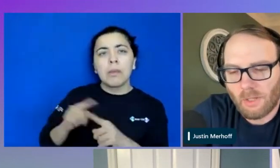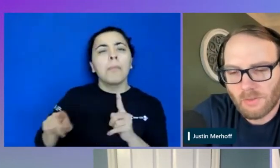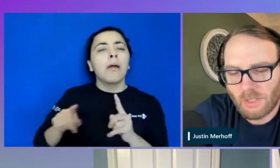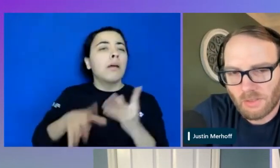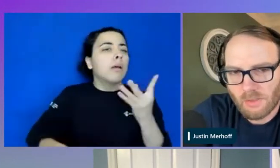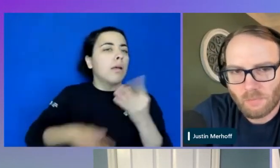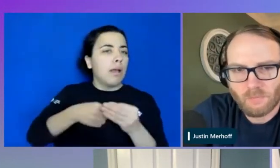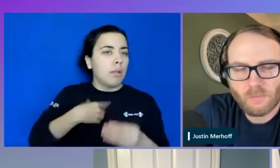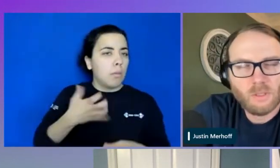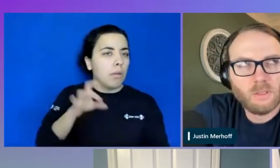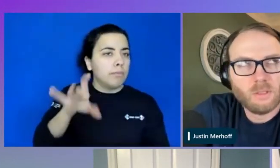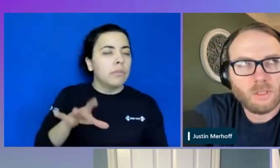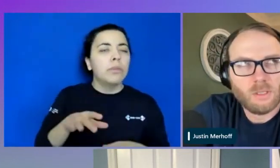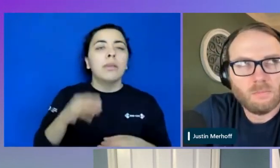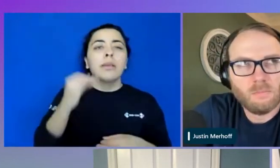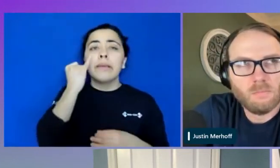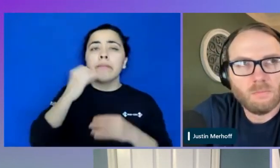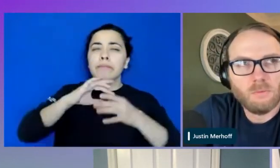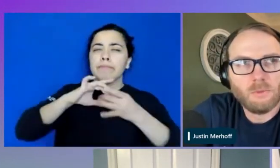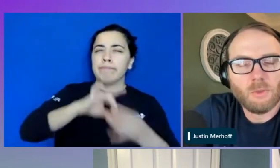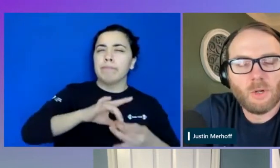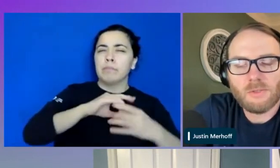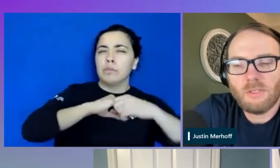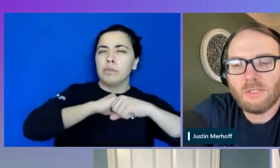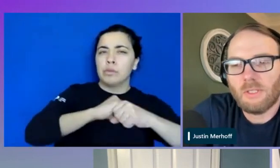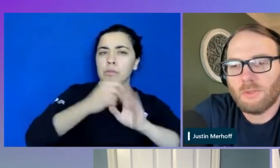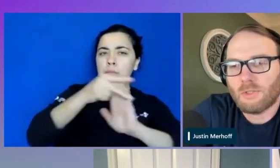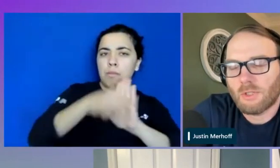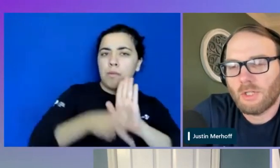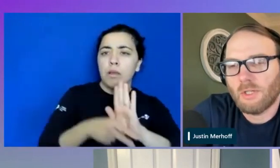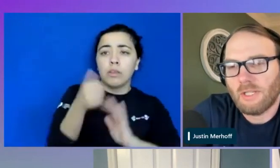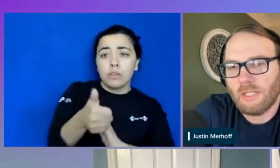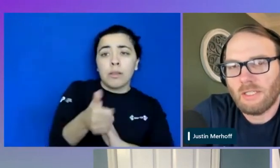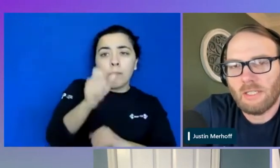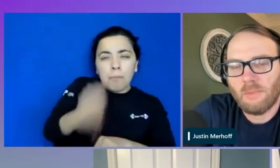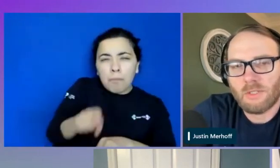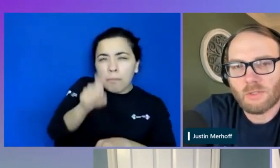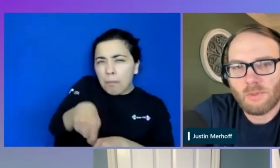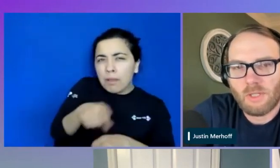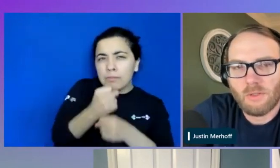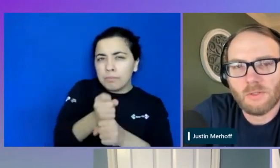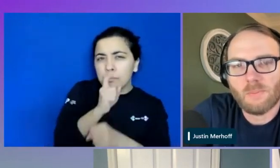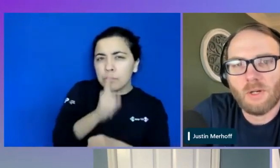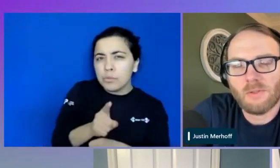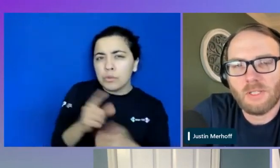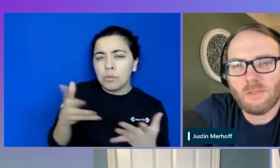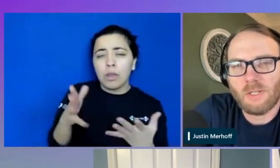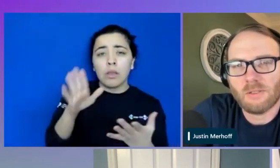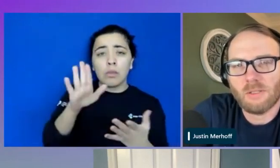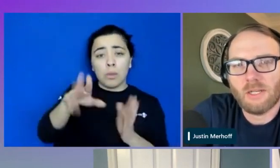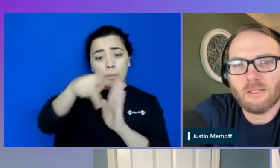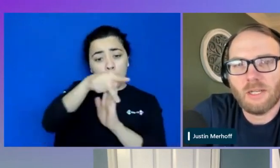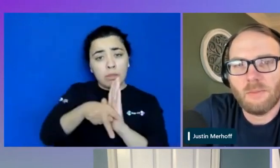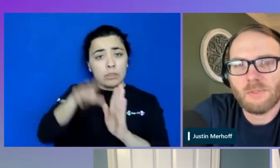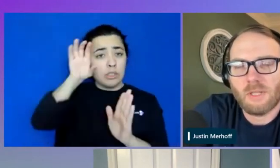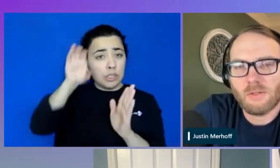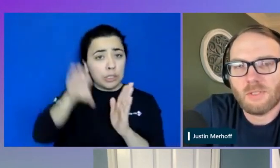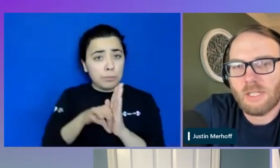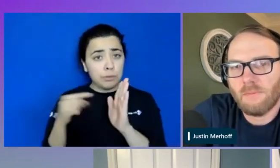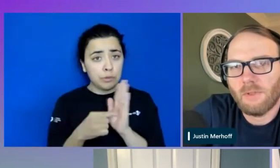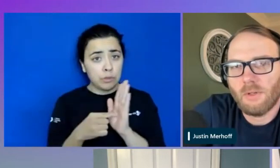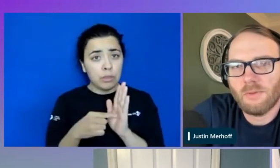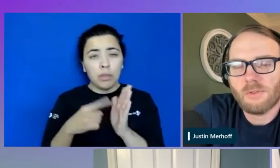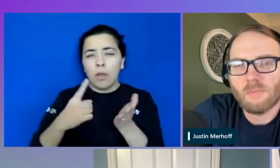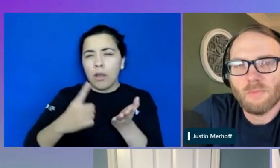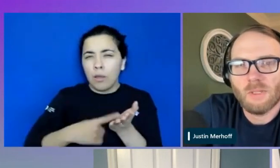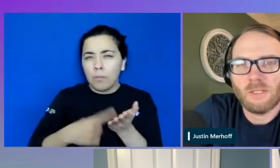security policies, you also need to ensure that any images within those policies, because a lot of times there's